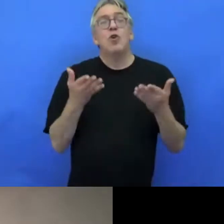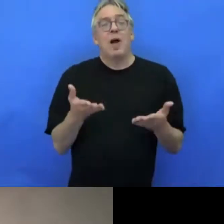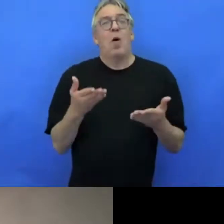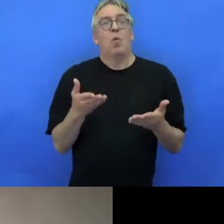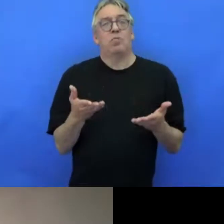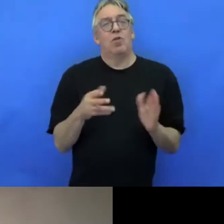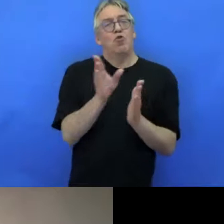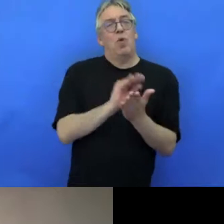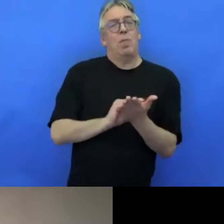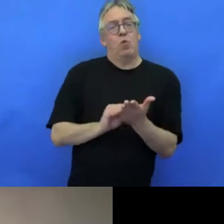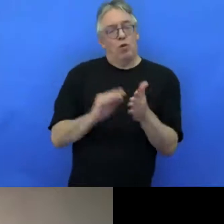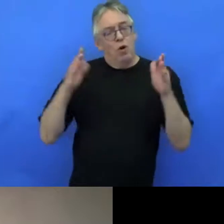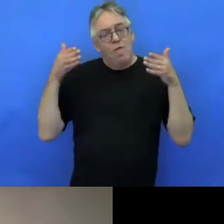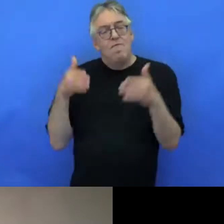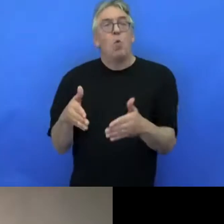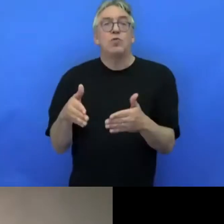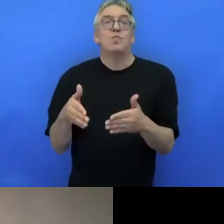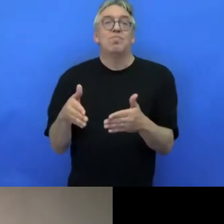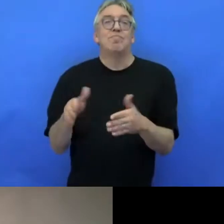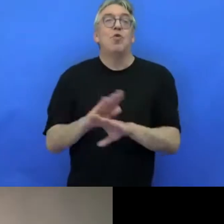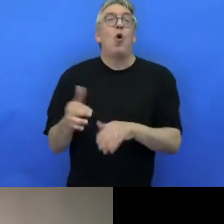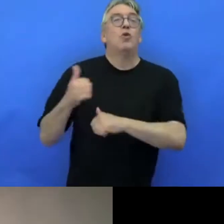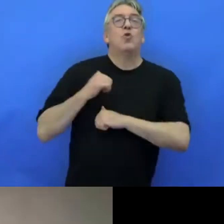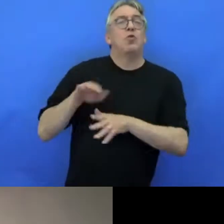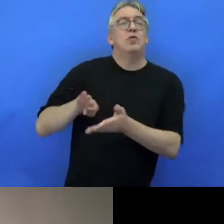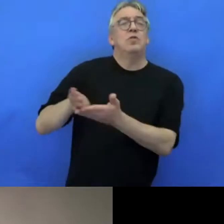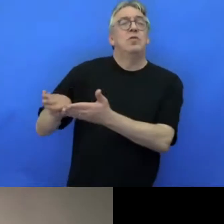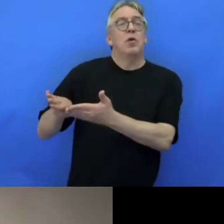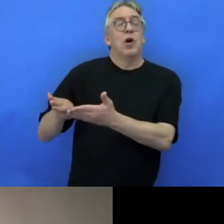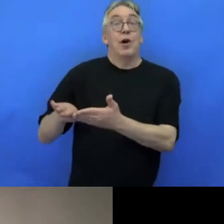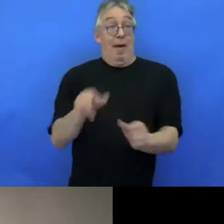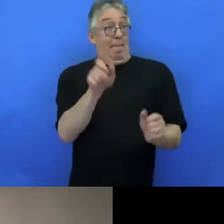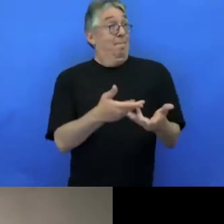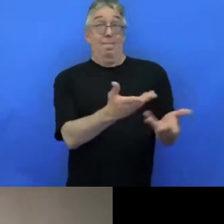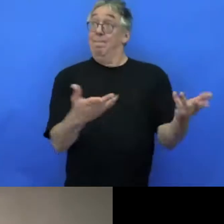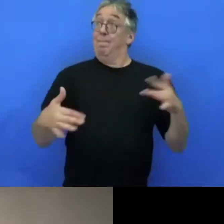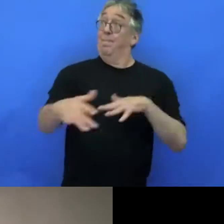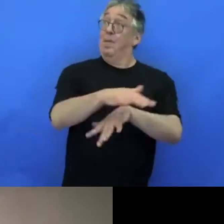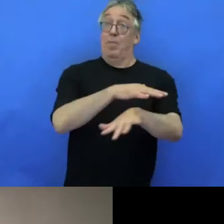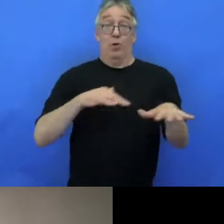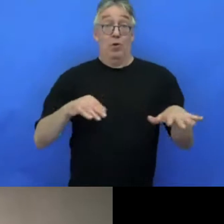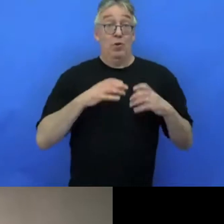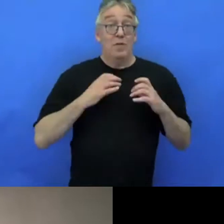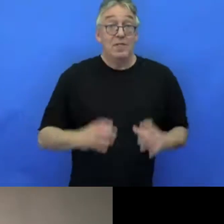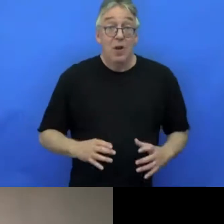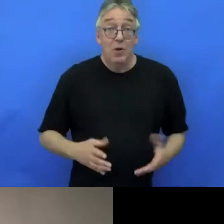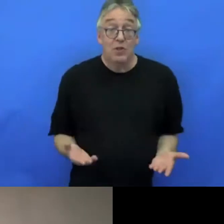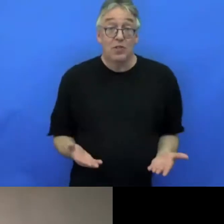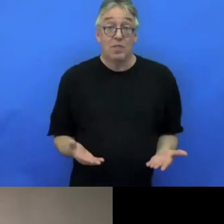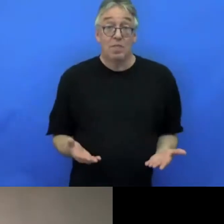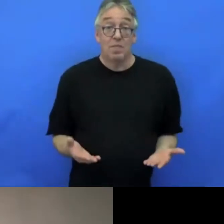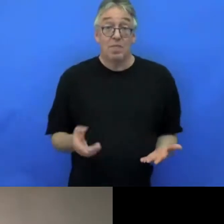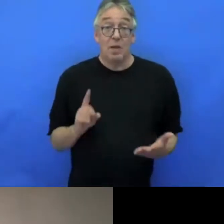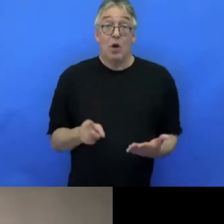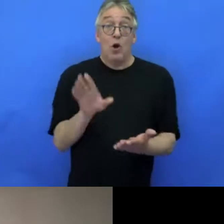of civilians. That I should say also applies to both states parties and